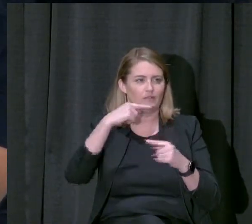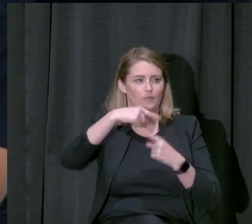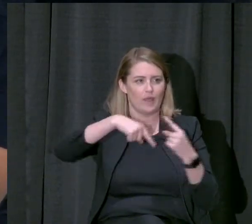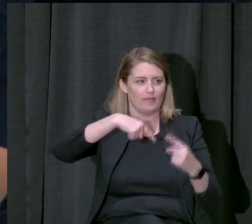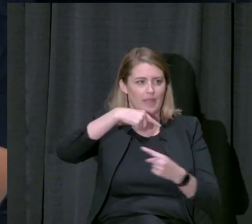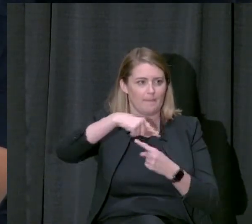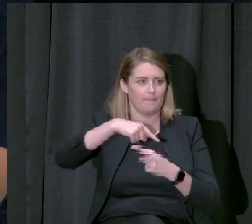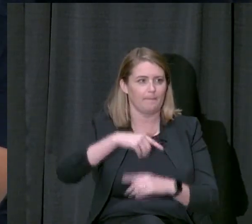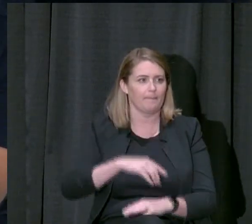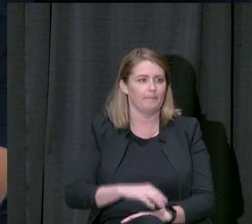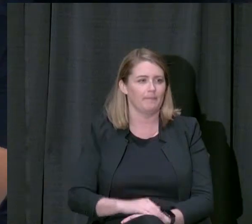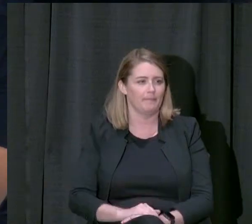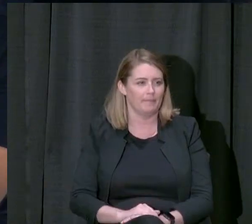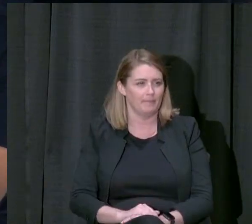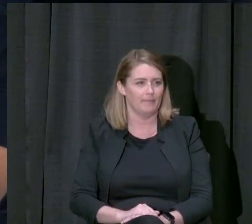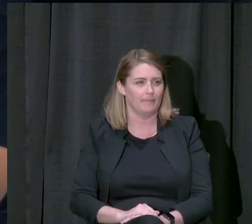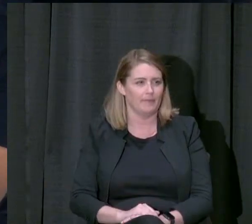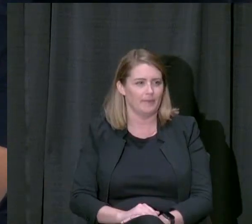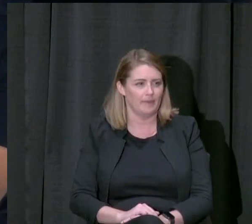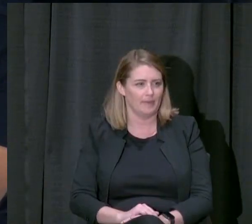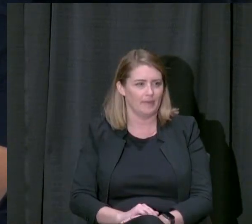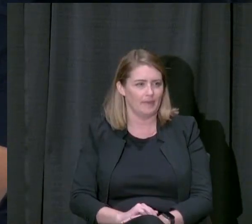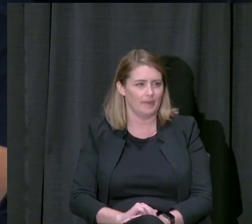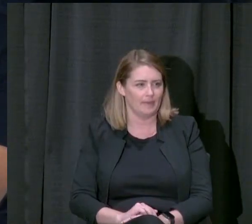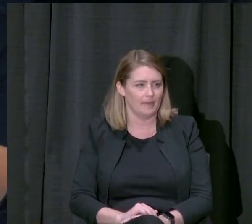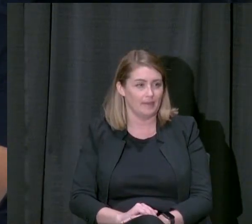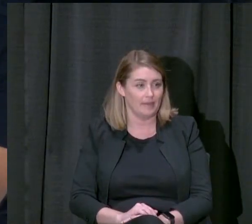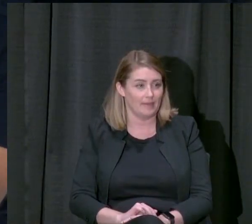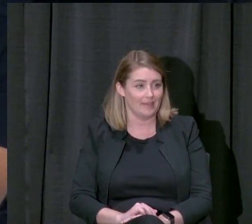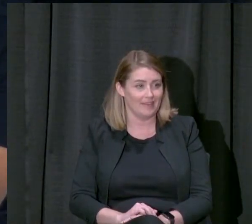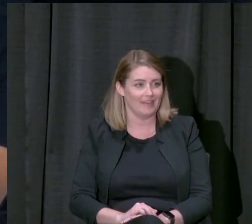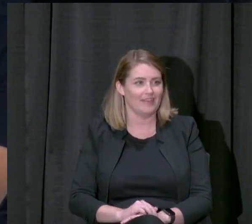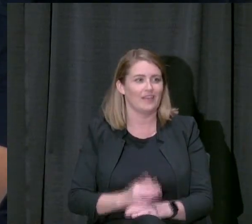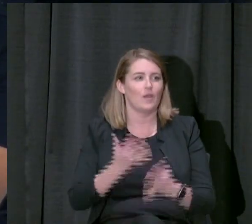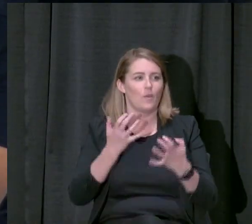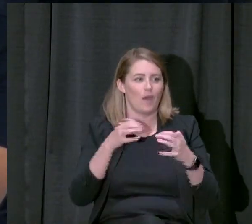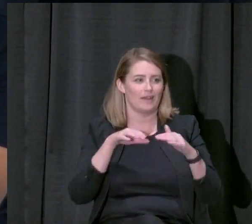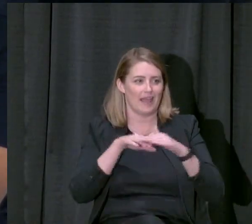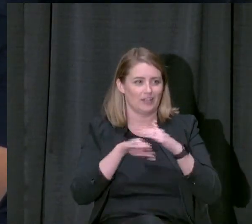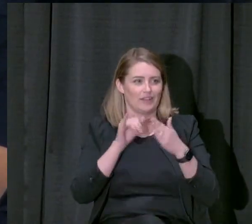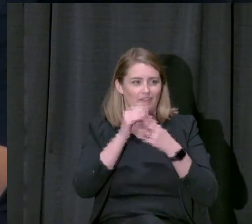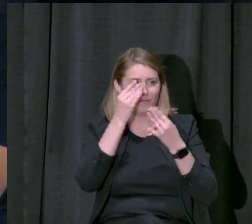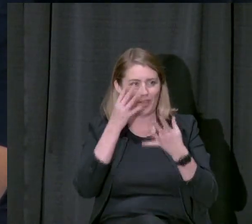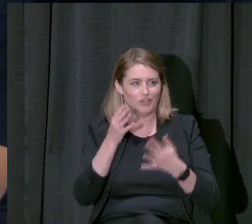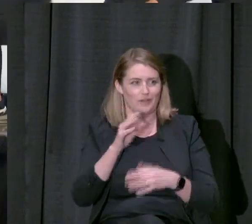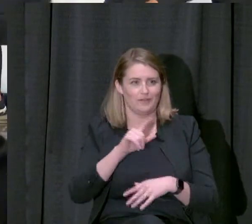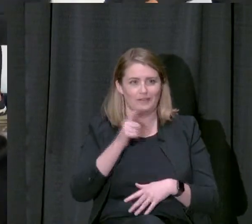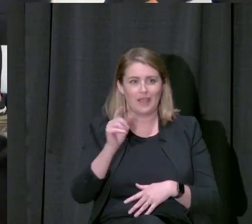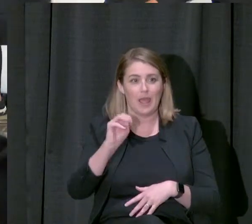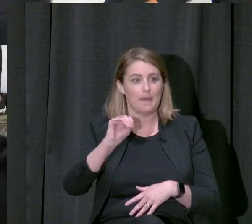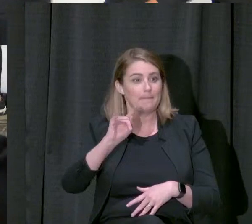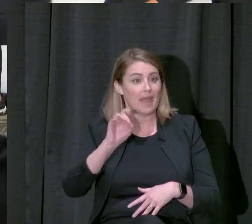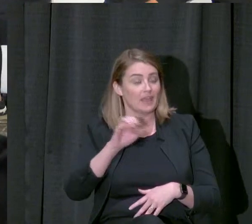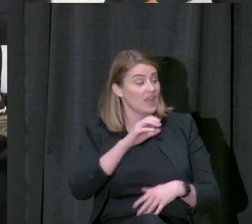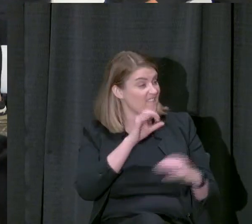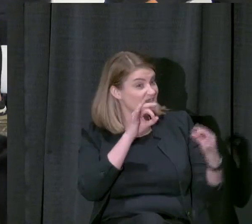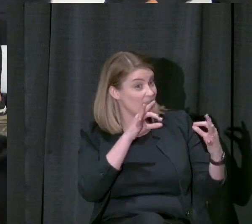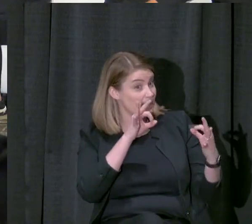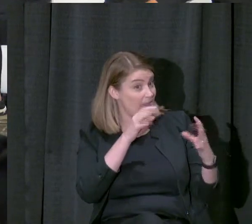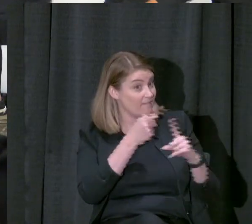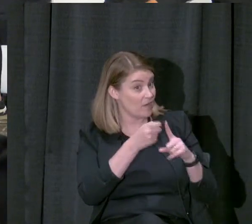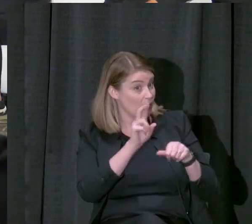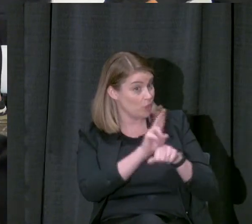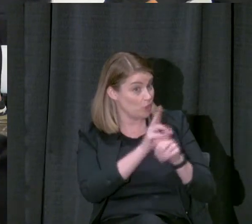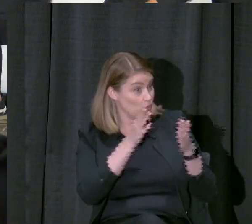just enthusiastic about being able to access information all of a sudden, and that is a big group. Are you getting feedback from the users, and what kind of feedback are you